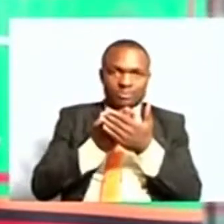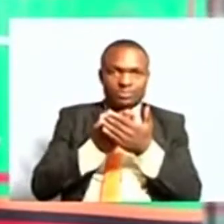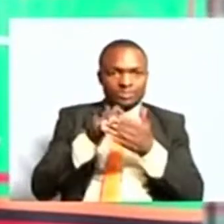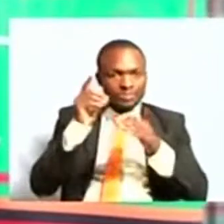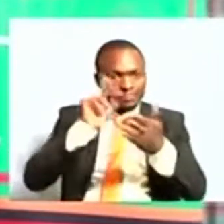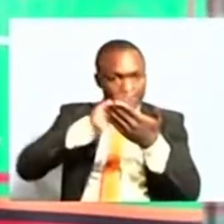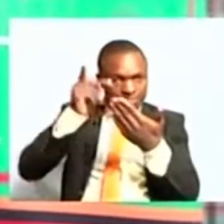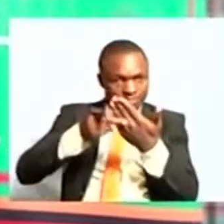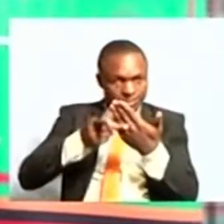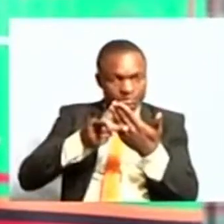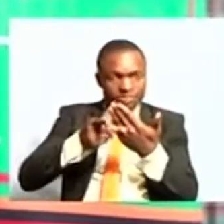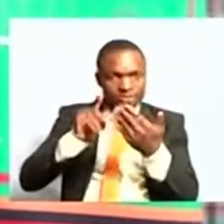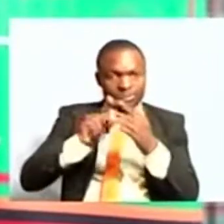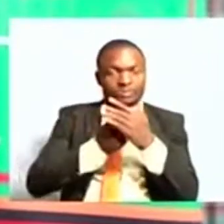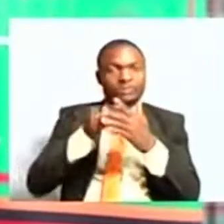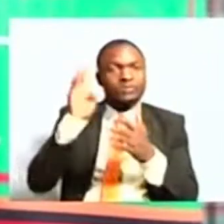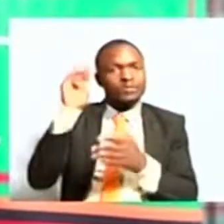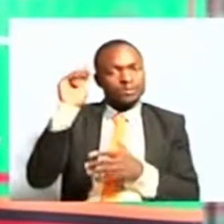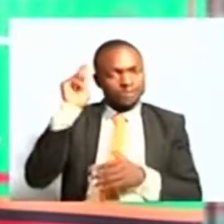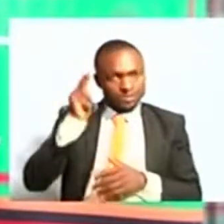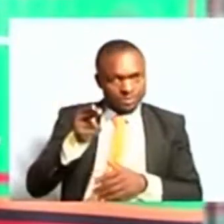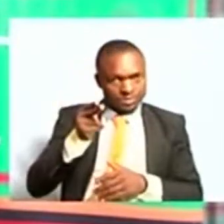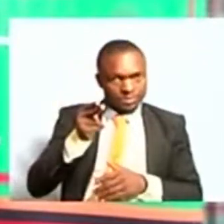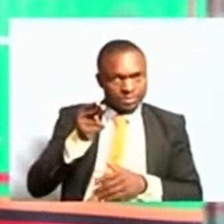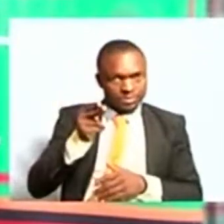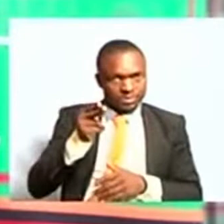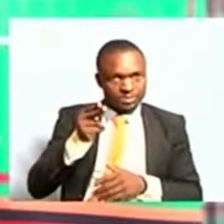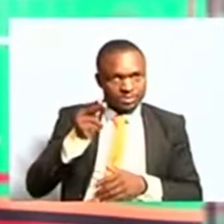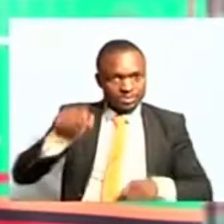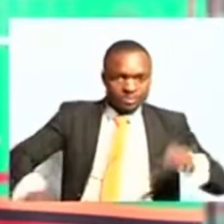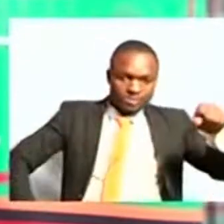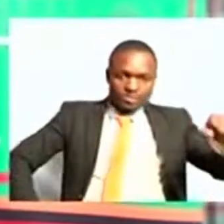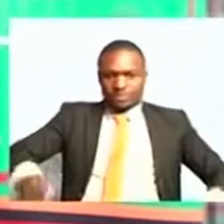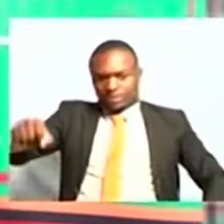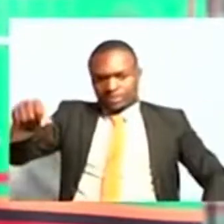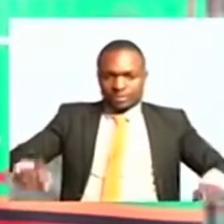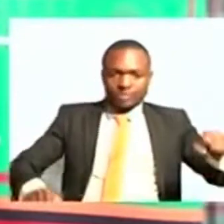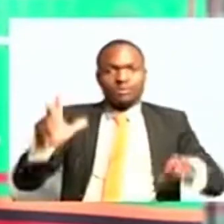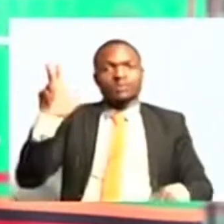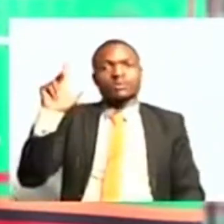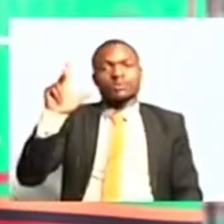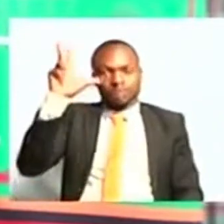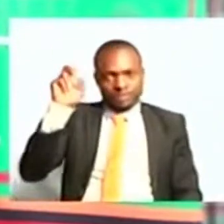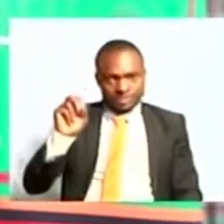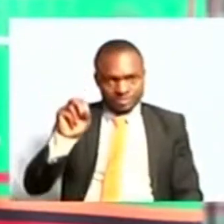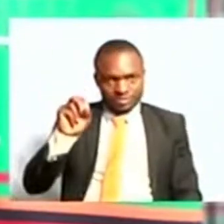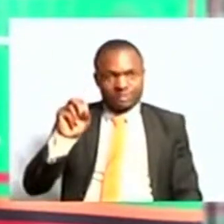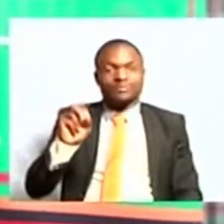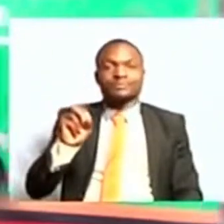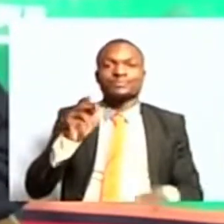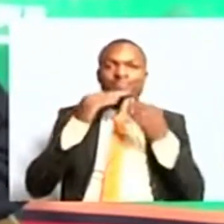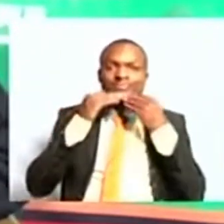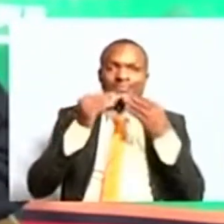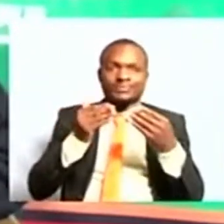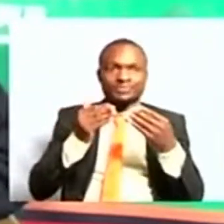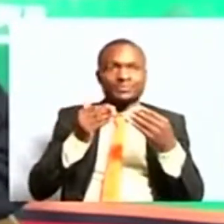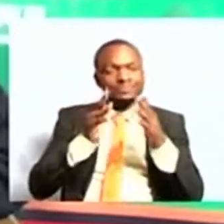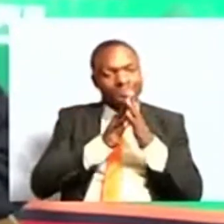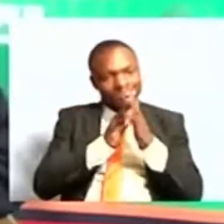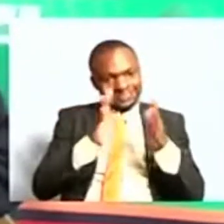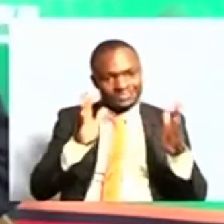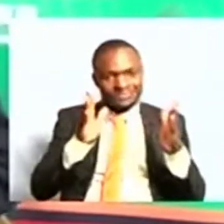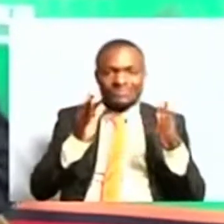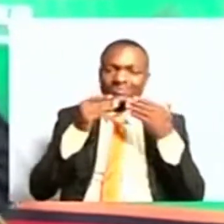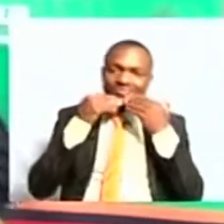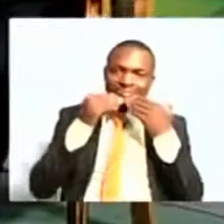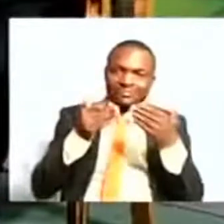event, the church service starts at 14, and the march pass starts at 13:30. Thank you. So very much. Thank